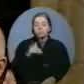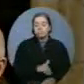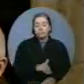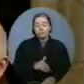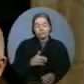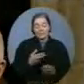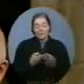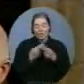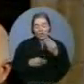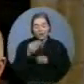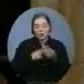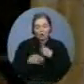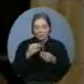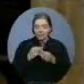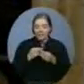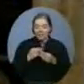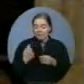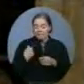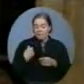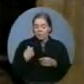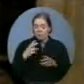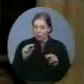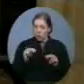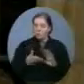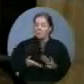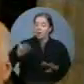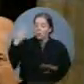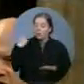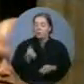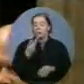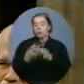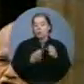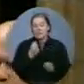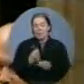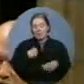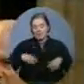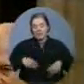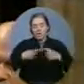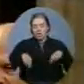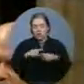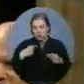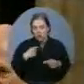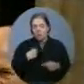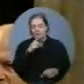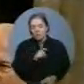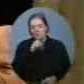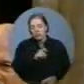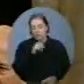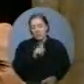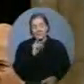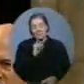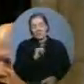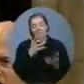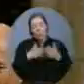issue in the House for years. If the approach of the government was working, we wouldn't have thousands of workers out here on the streets